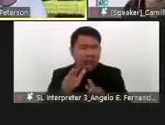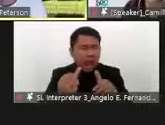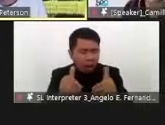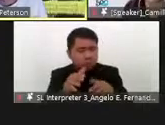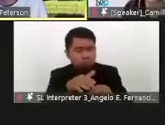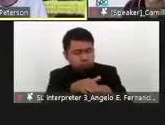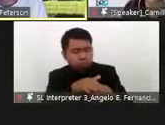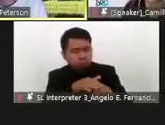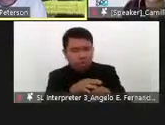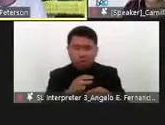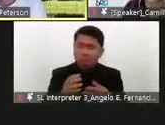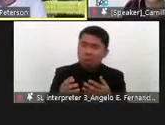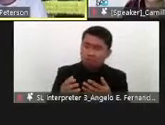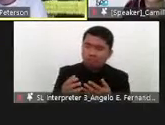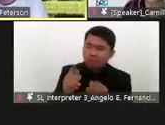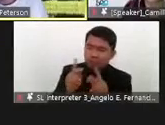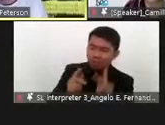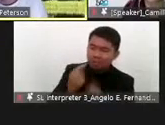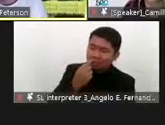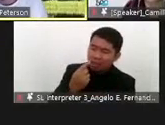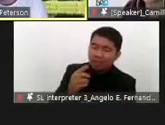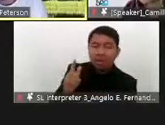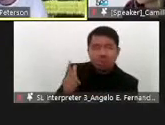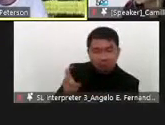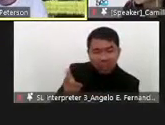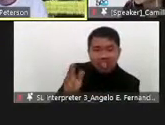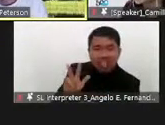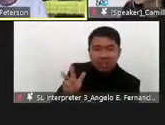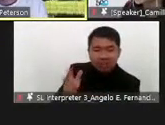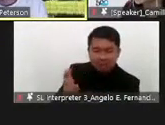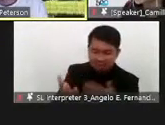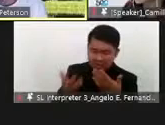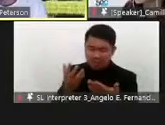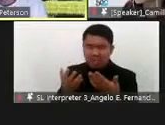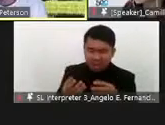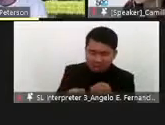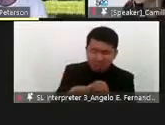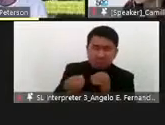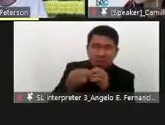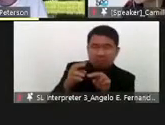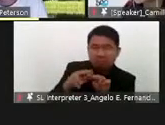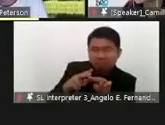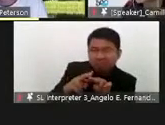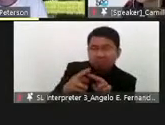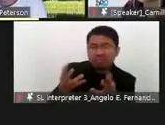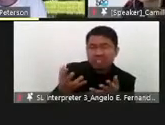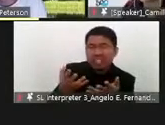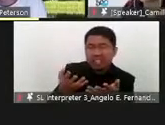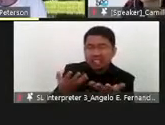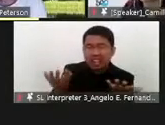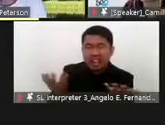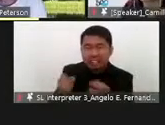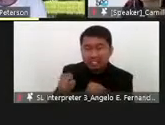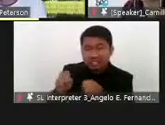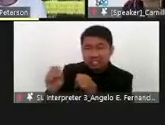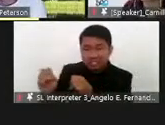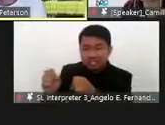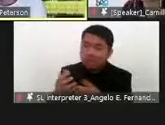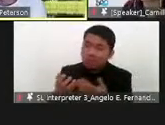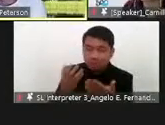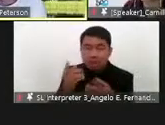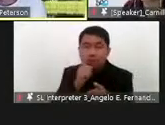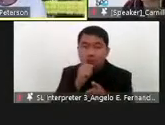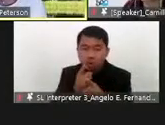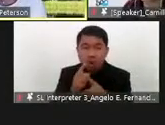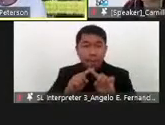say, oh, in 2030, the sea will be more acidic and we won't be able to eat oysters. They won't be making shells. Well, maybe true, but